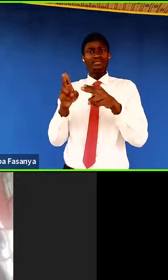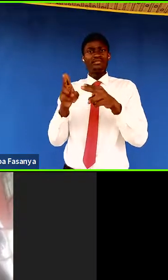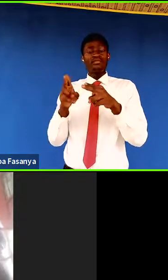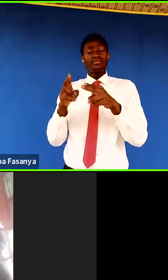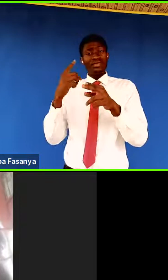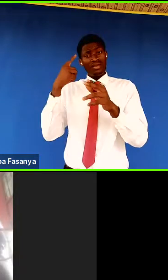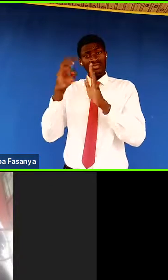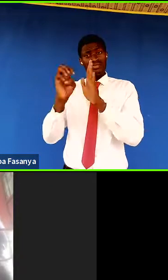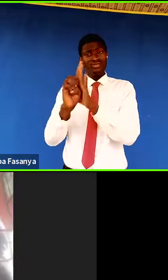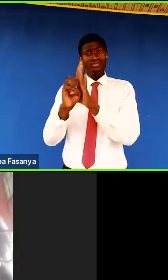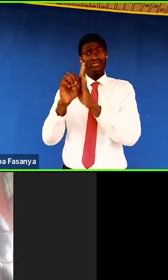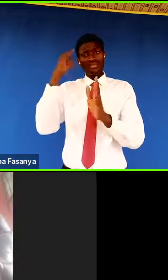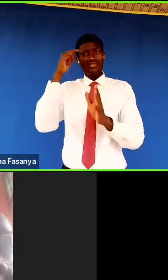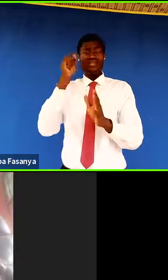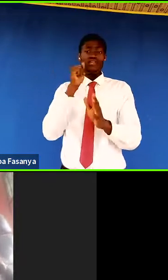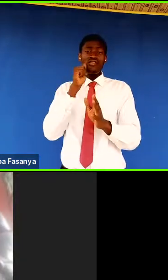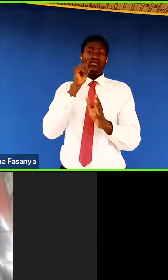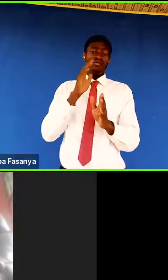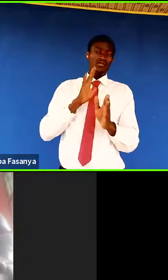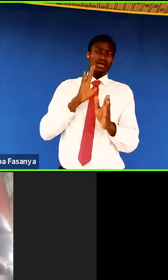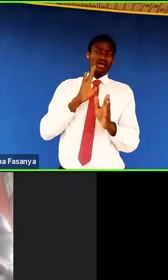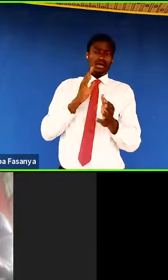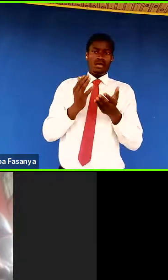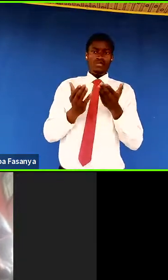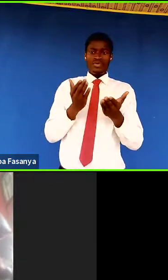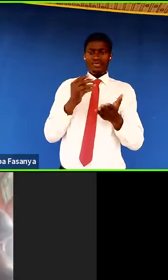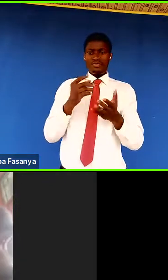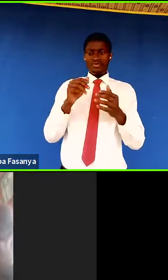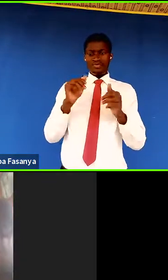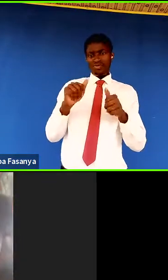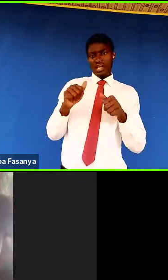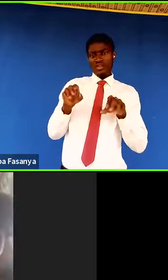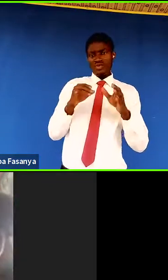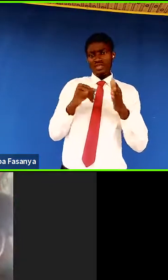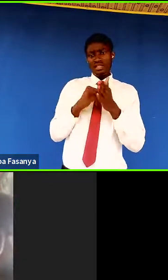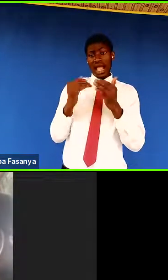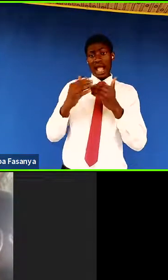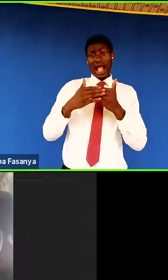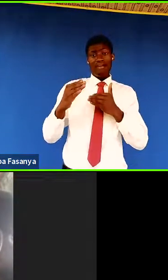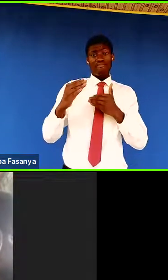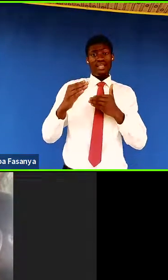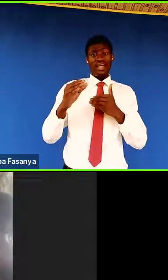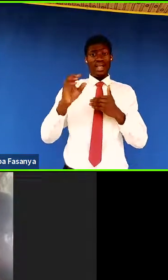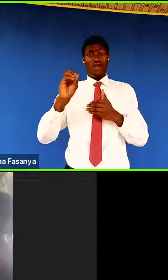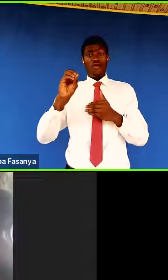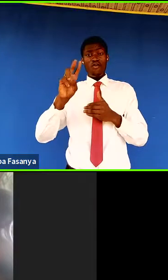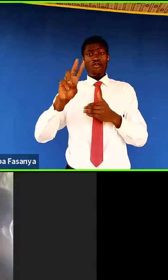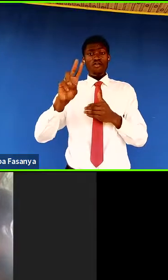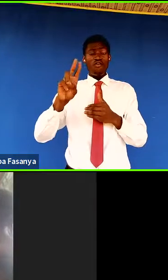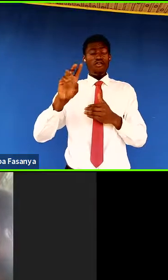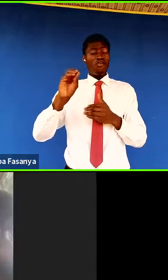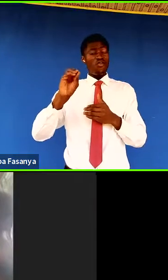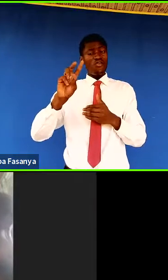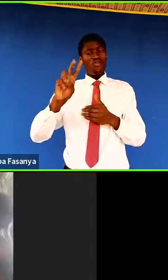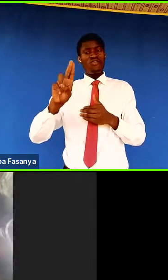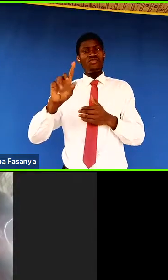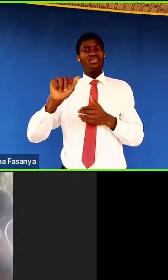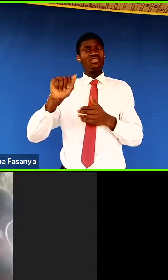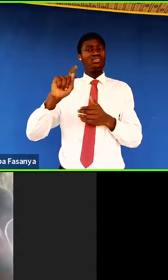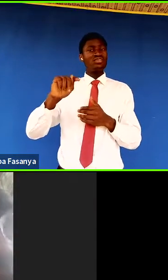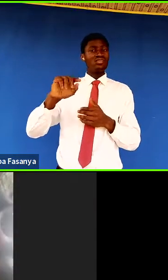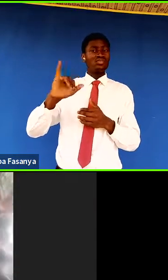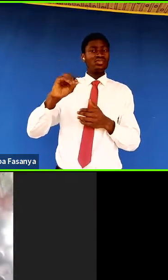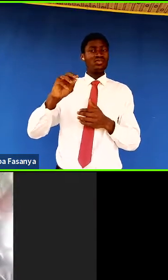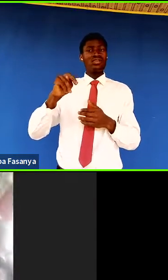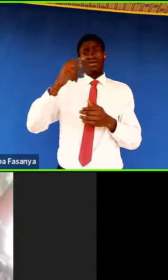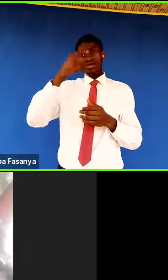should do it after you have ovulated, because the sperm is very, very